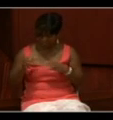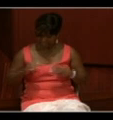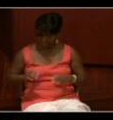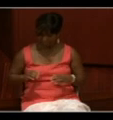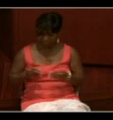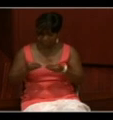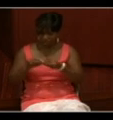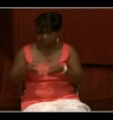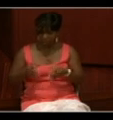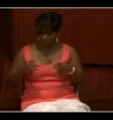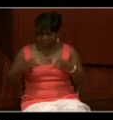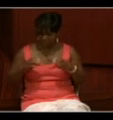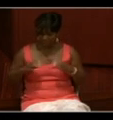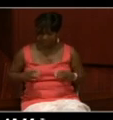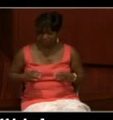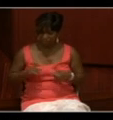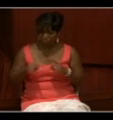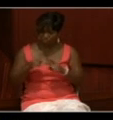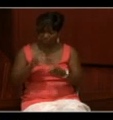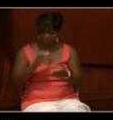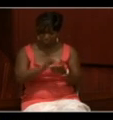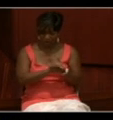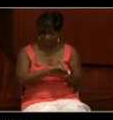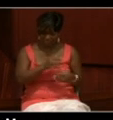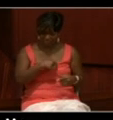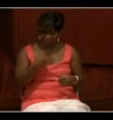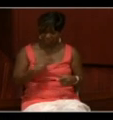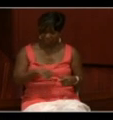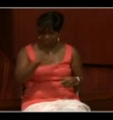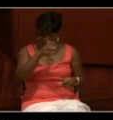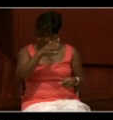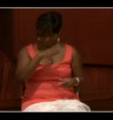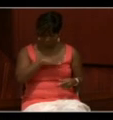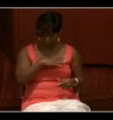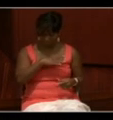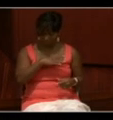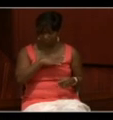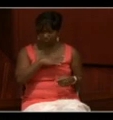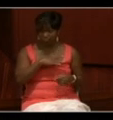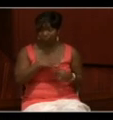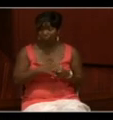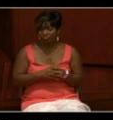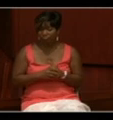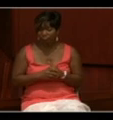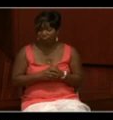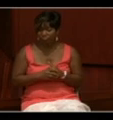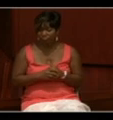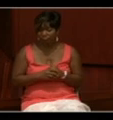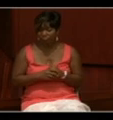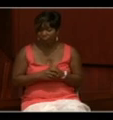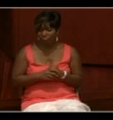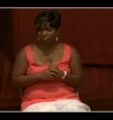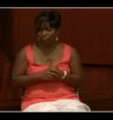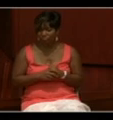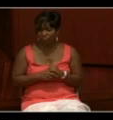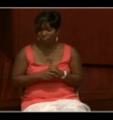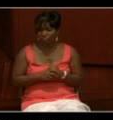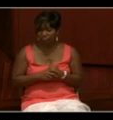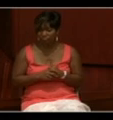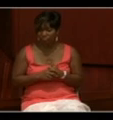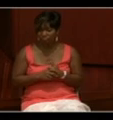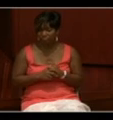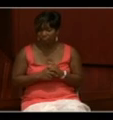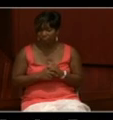her citizenship when she married Yi Xing, who was a Chinese national and a Chinese citizen. The next slide, please.